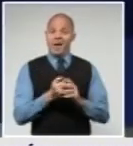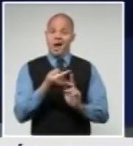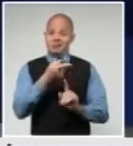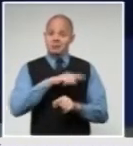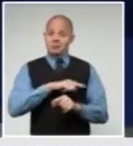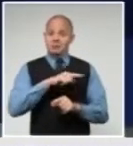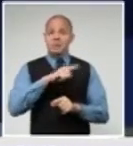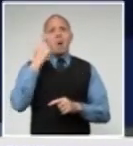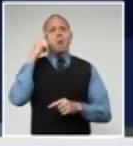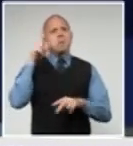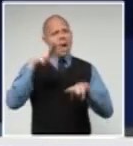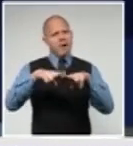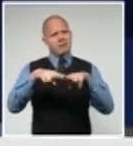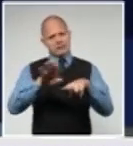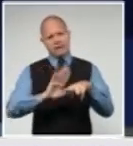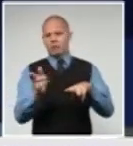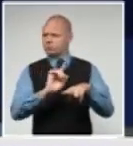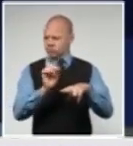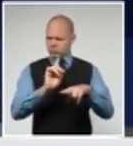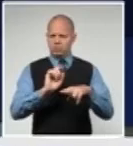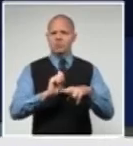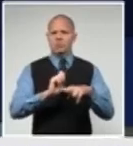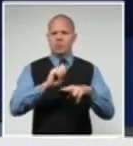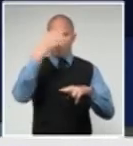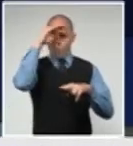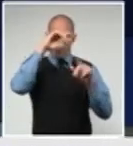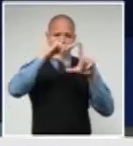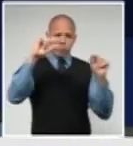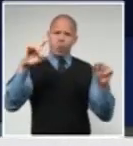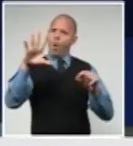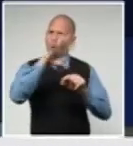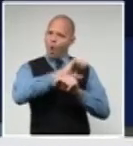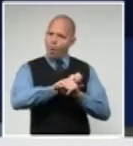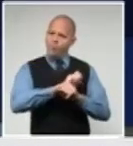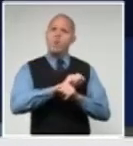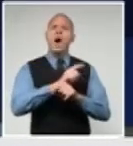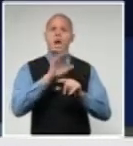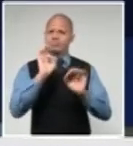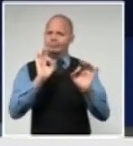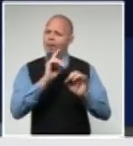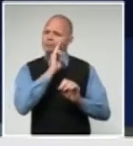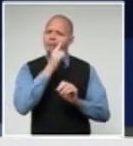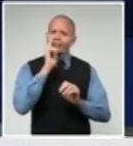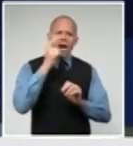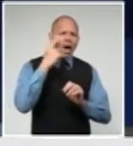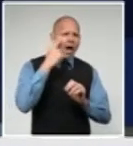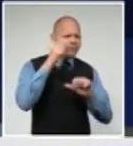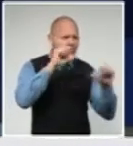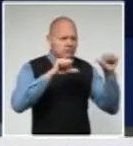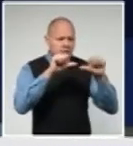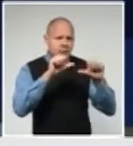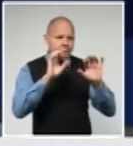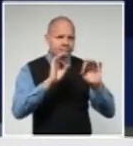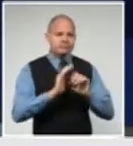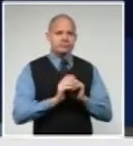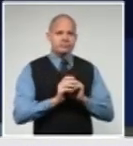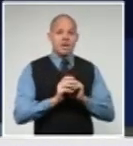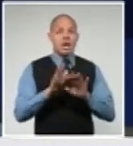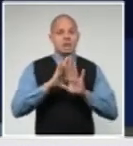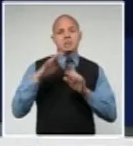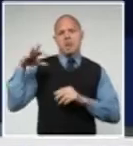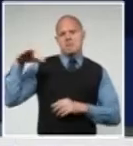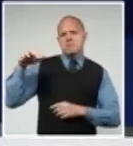3,430, Mayabeque 293, Matanzas 671,